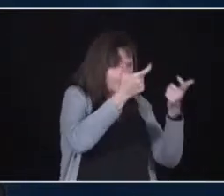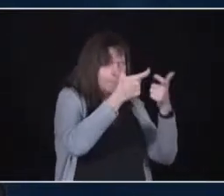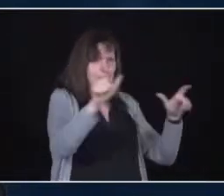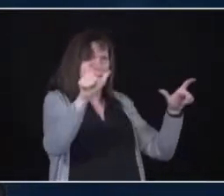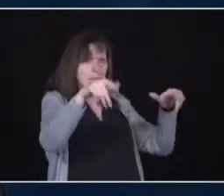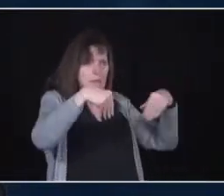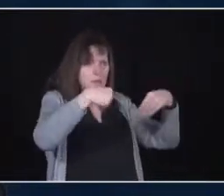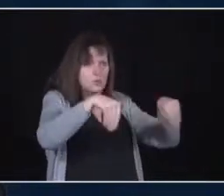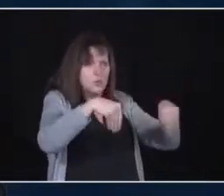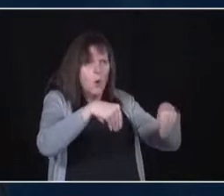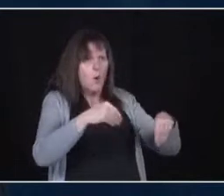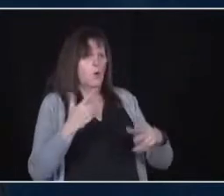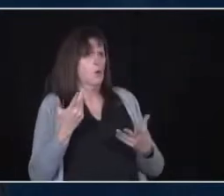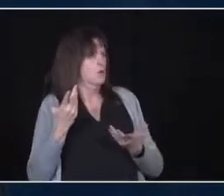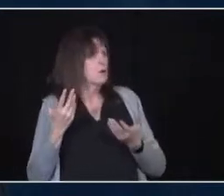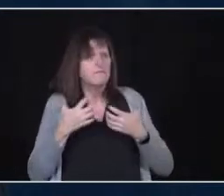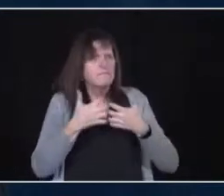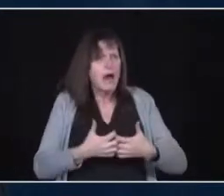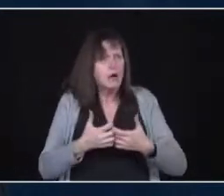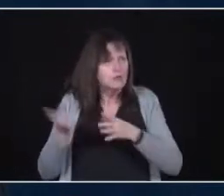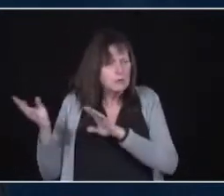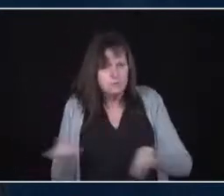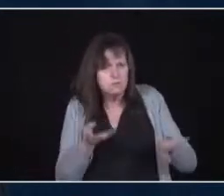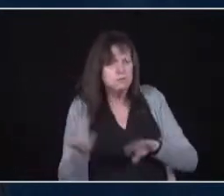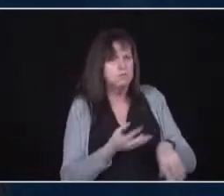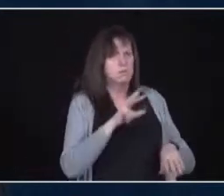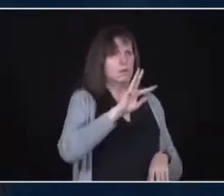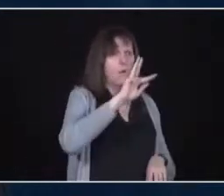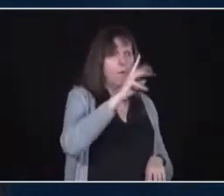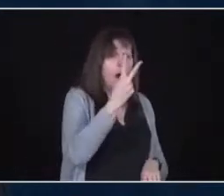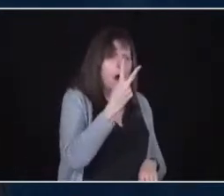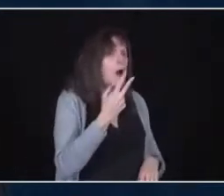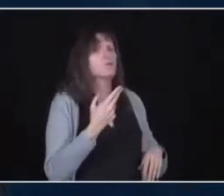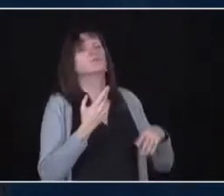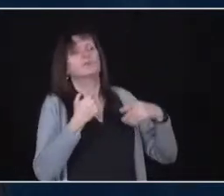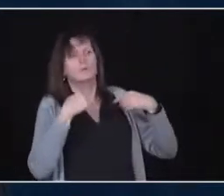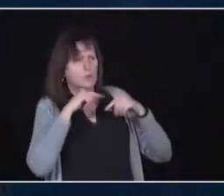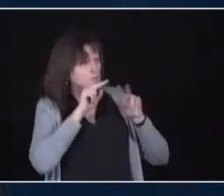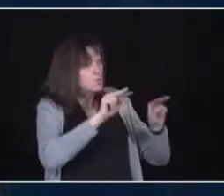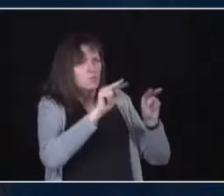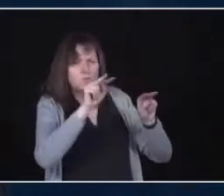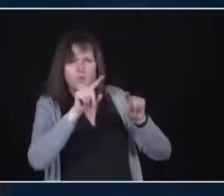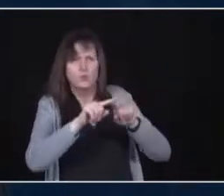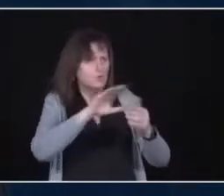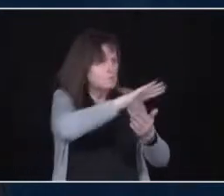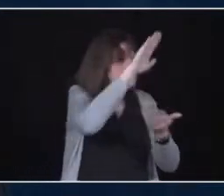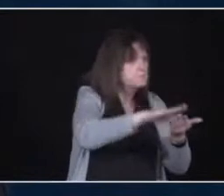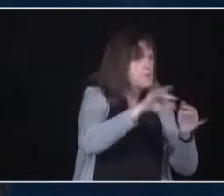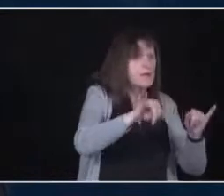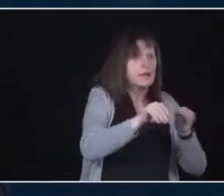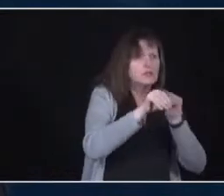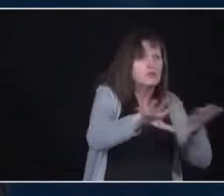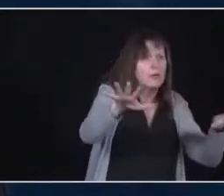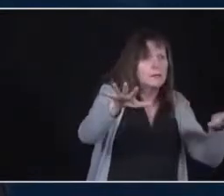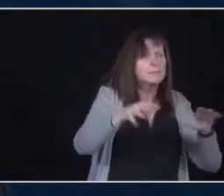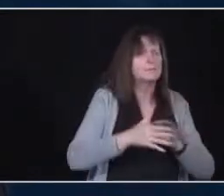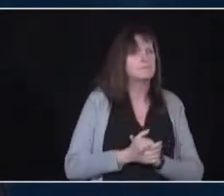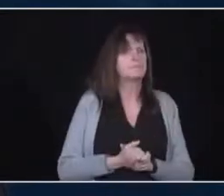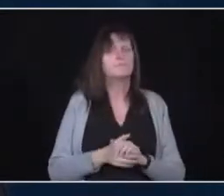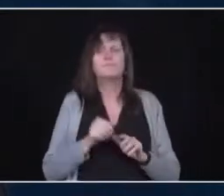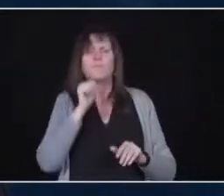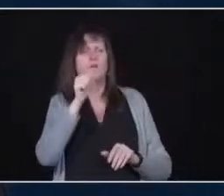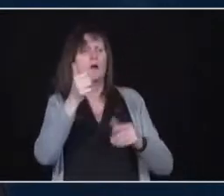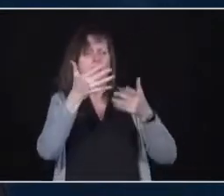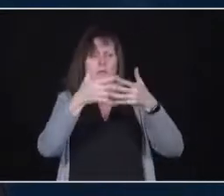factories, and warehouses. In order to help reduce spread, we are shutting down some non-essential construction like